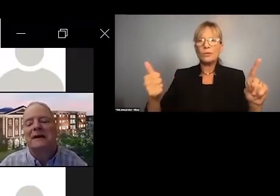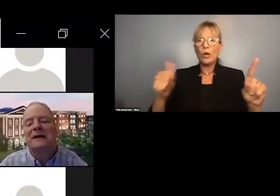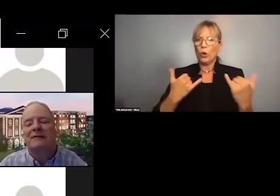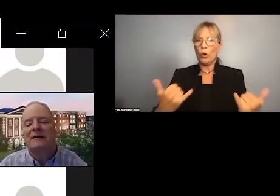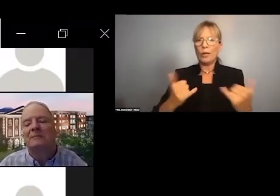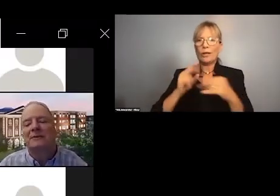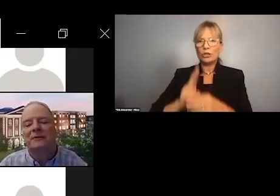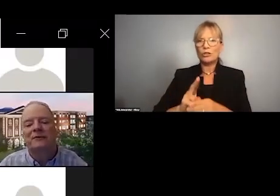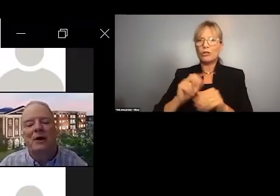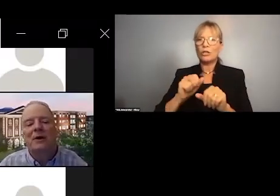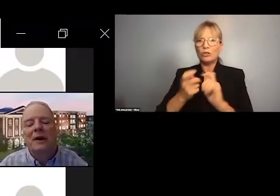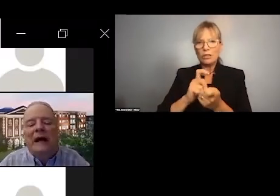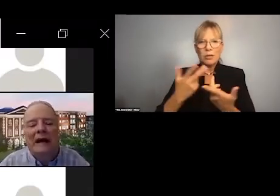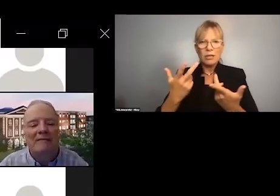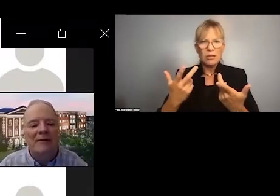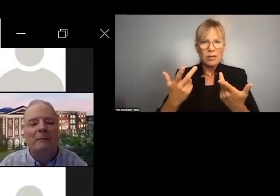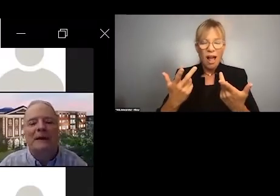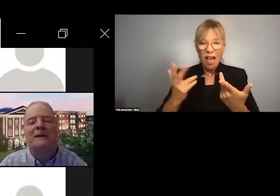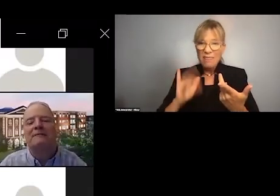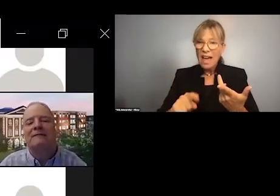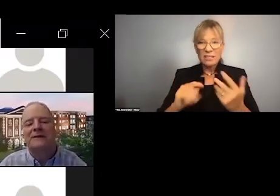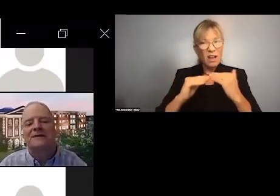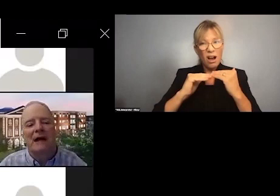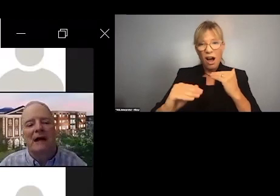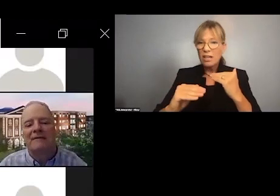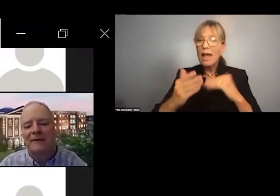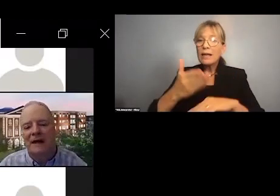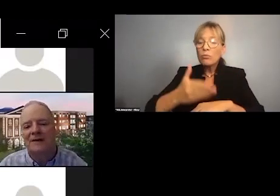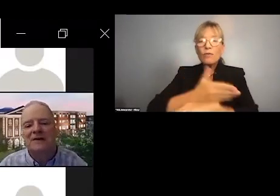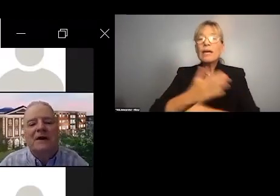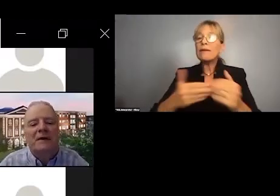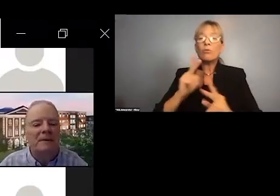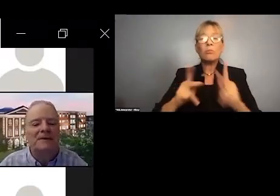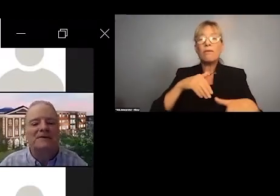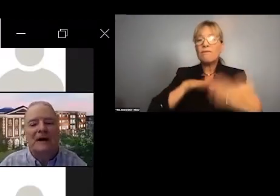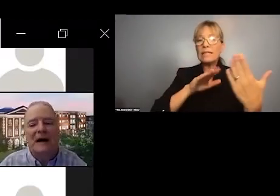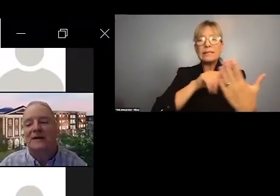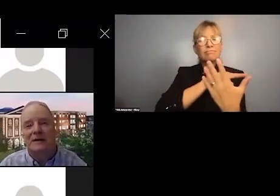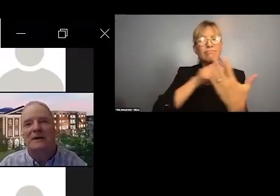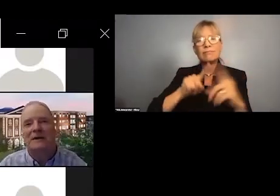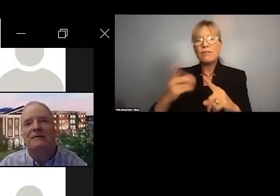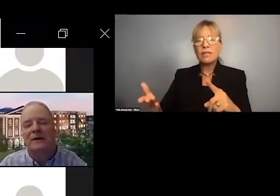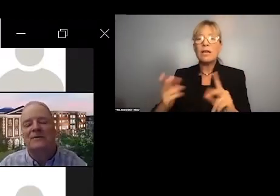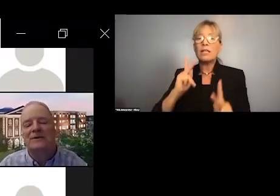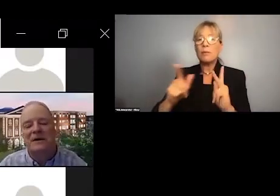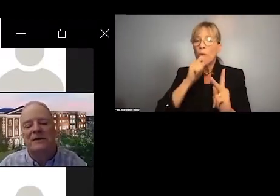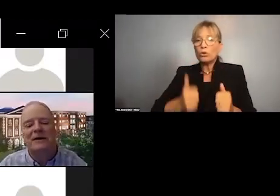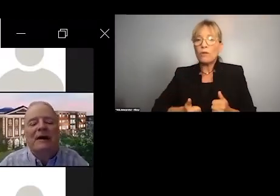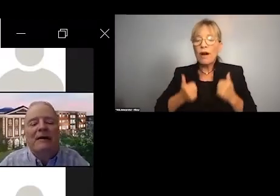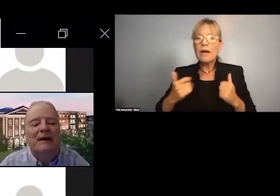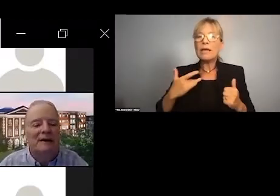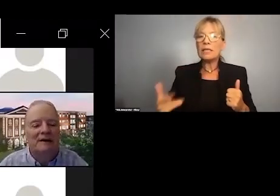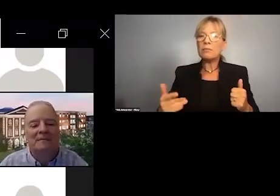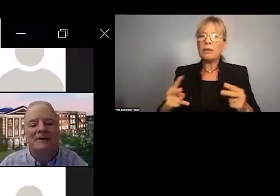that has remained constant, even improved. So even though people are facing a lot of things, the people that survive tend to be